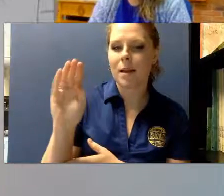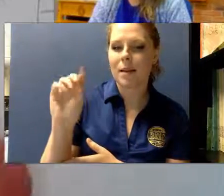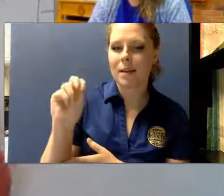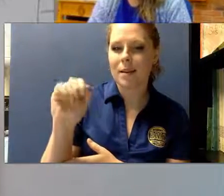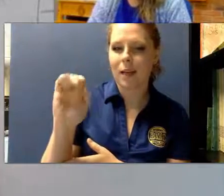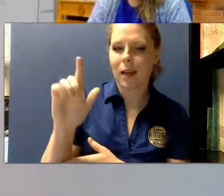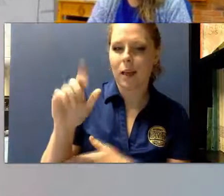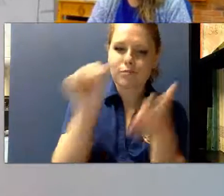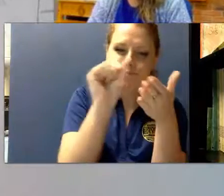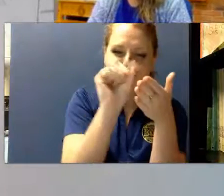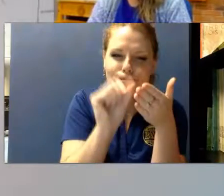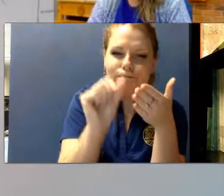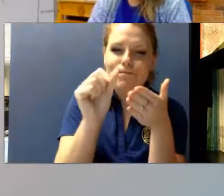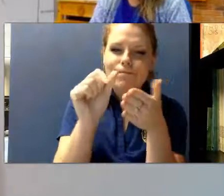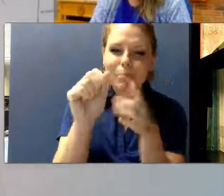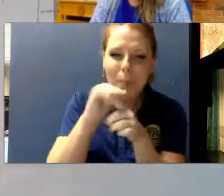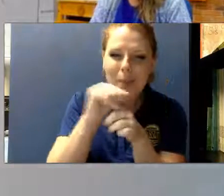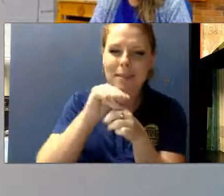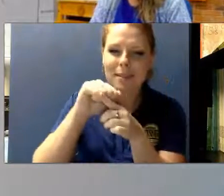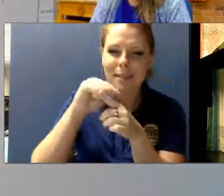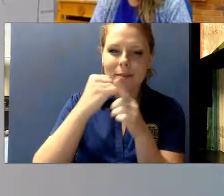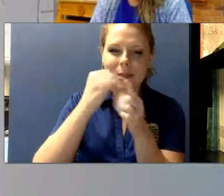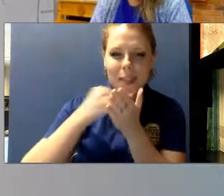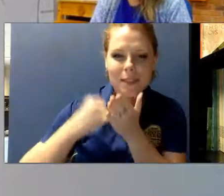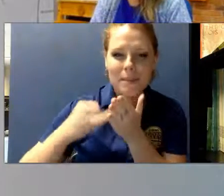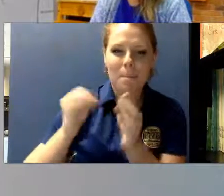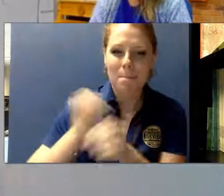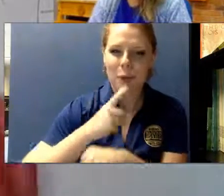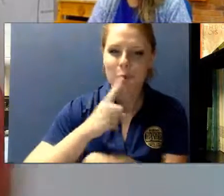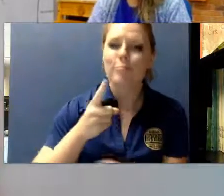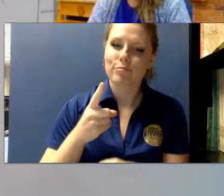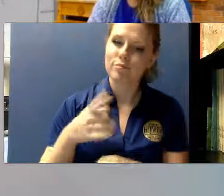of my setup just to make sure that I like it